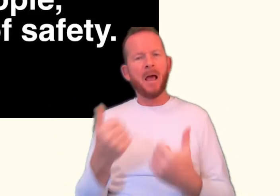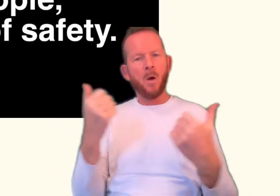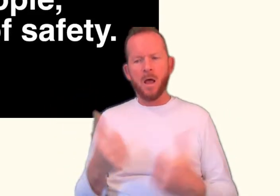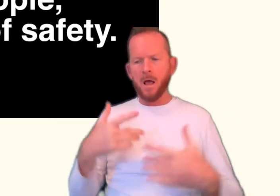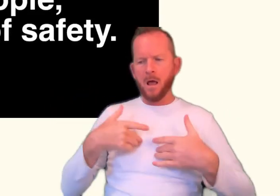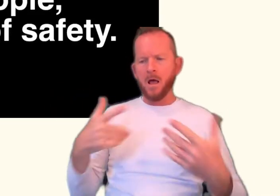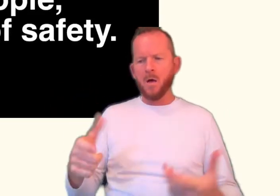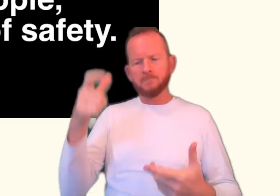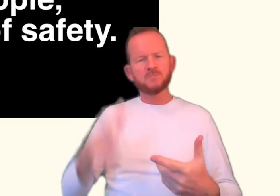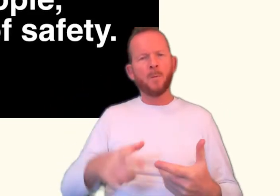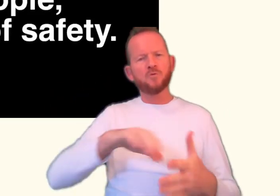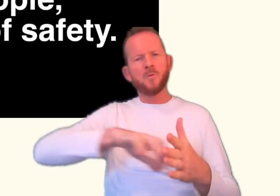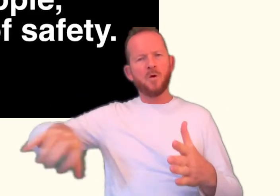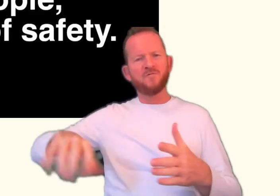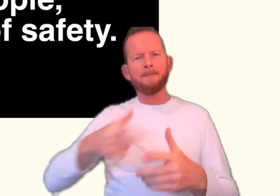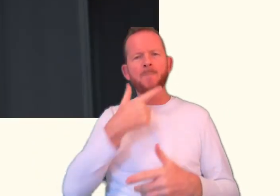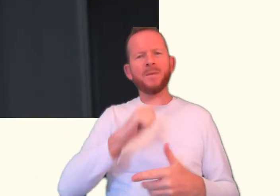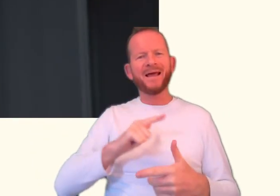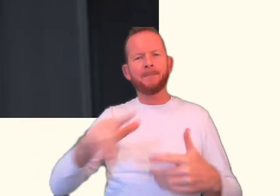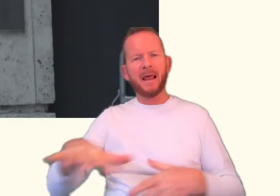danger to themselves or other people.